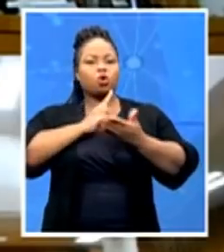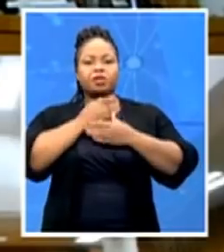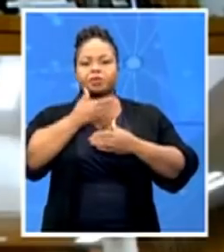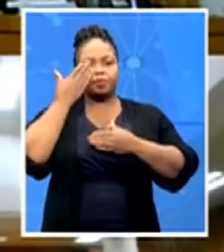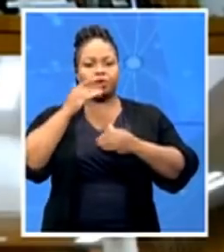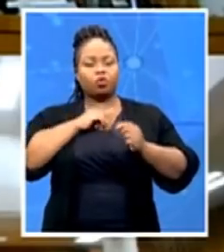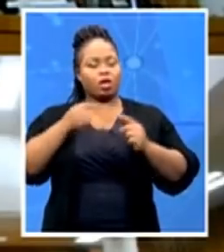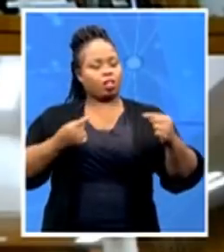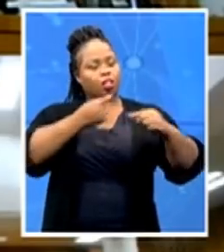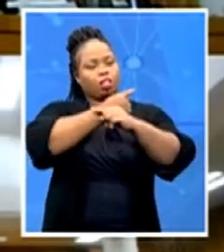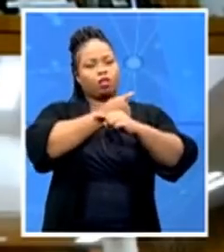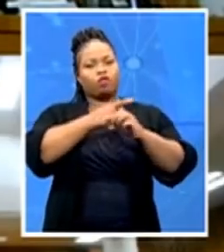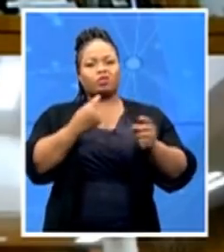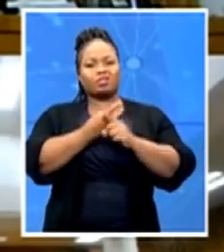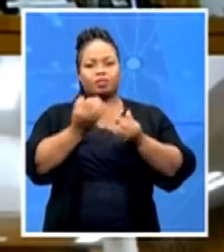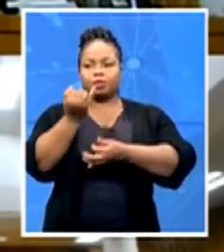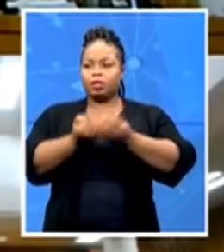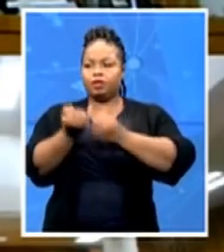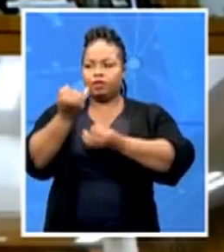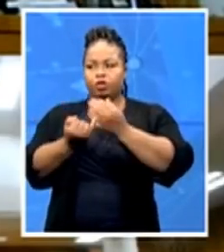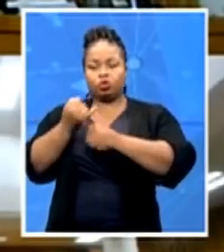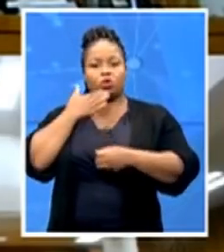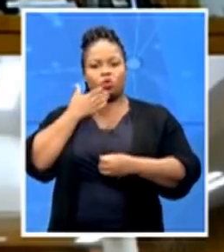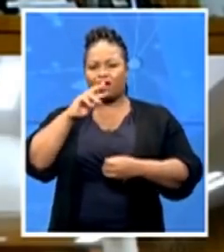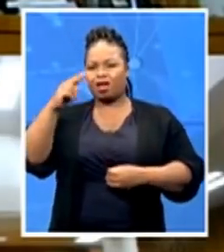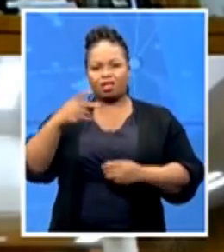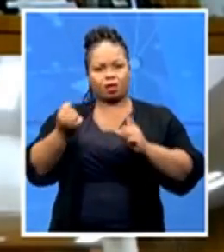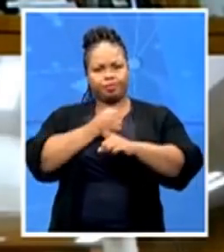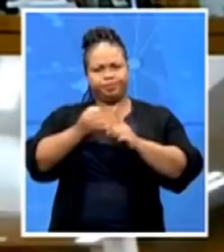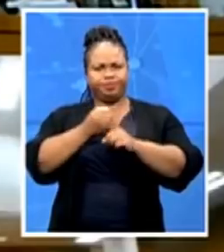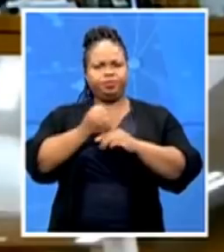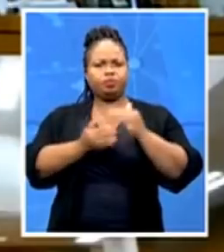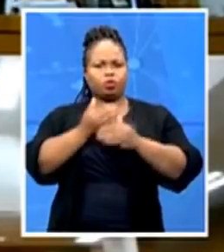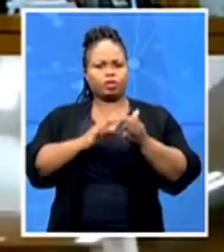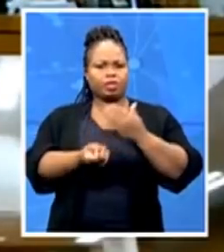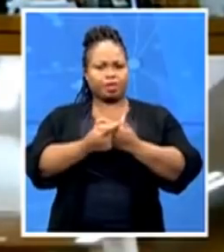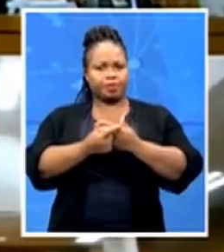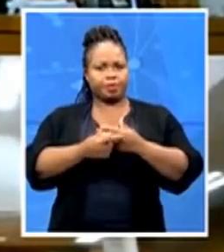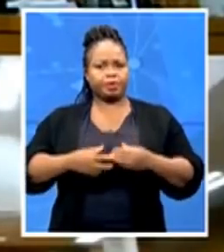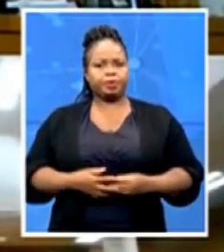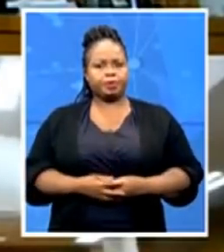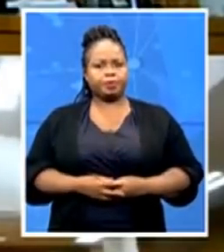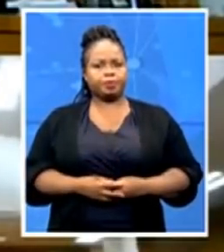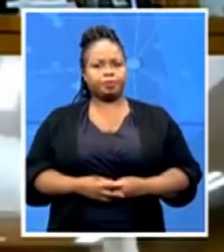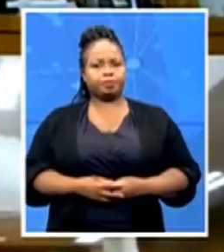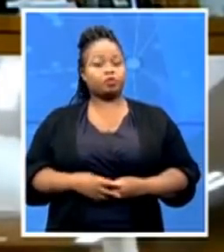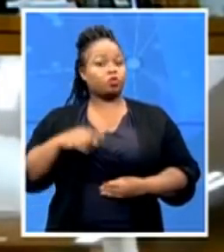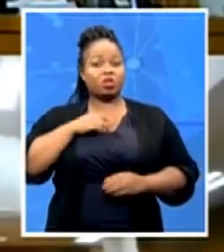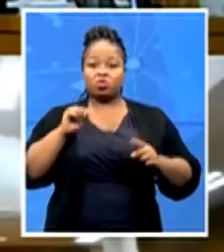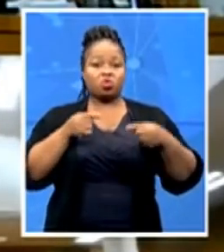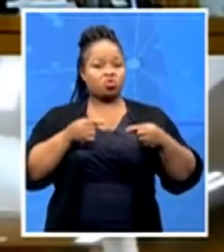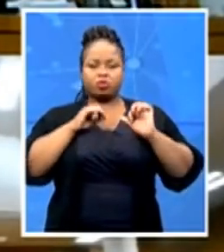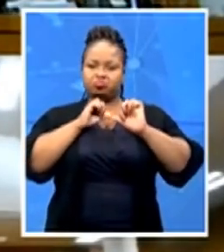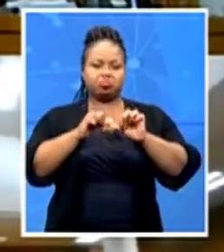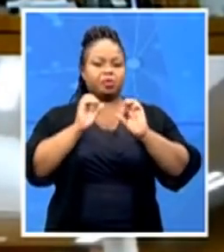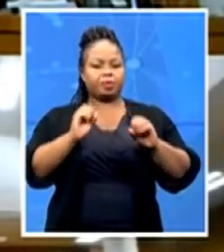individuals or any other abuse of process maneuvers. That argument wasn't persisted with, perhaps wisely, but if,